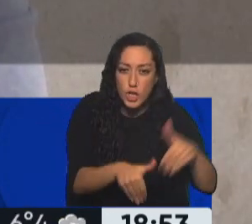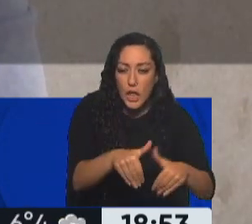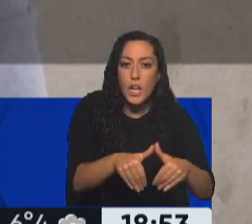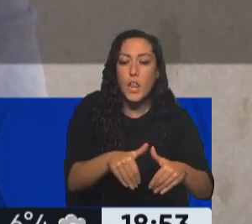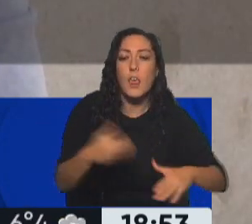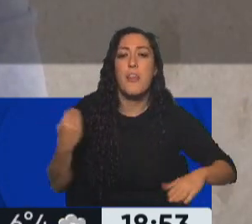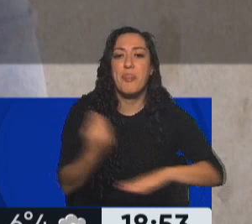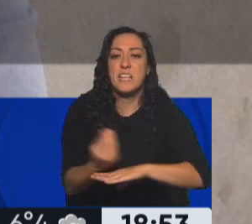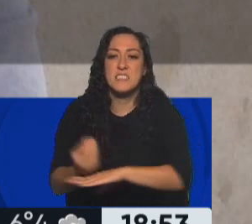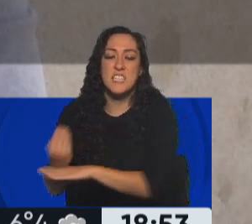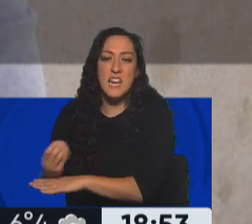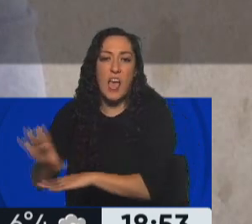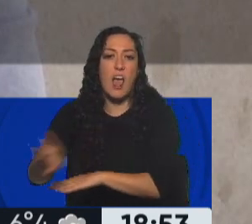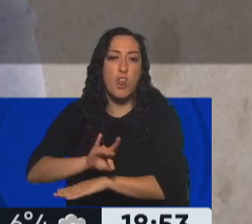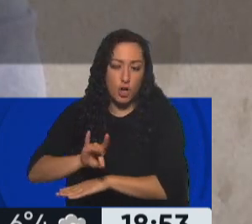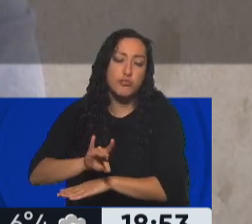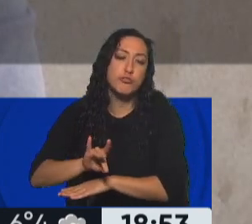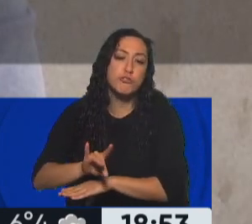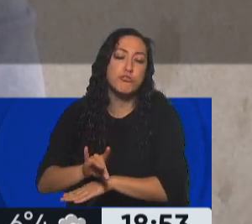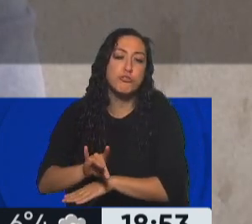5 voting cardinals were